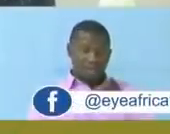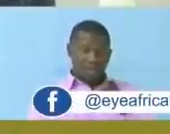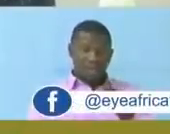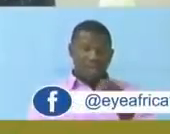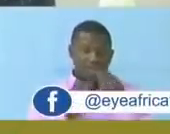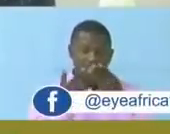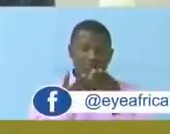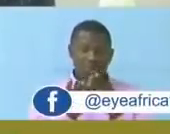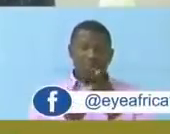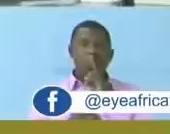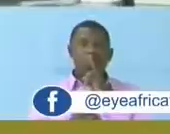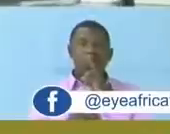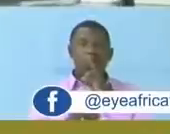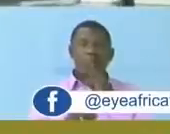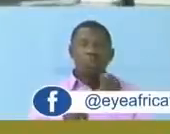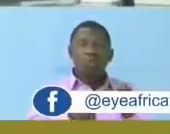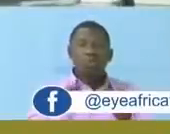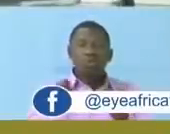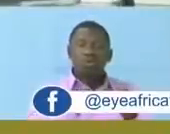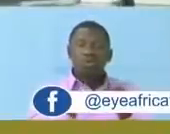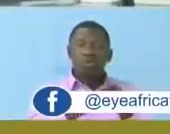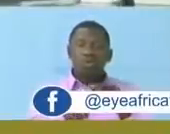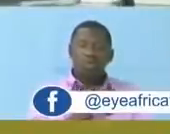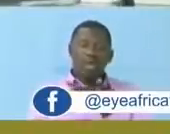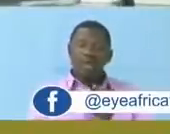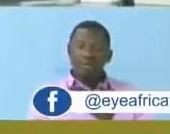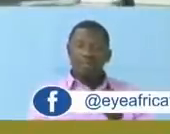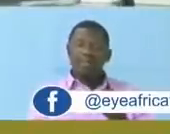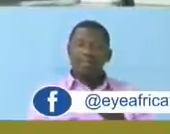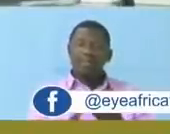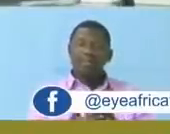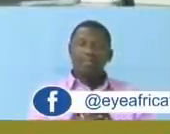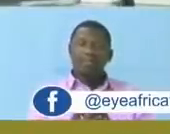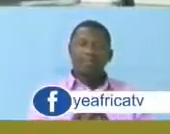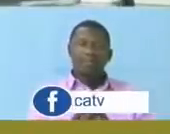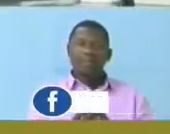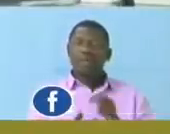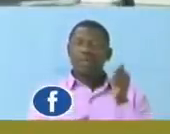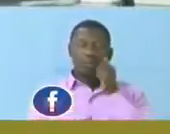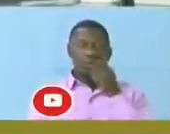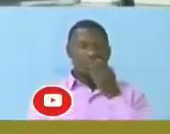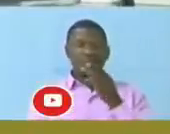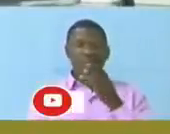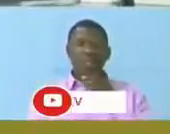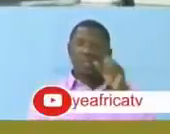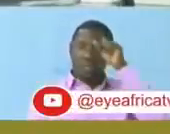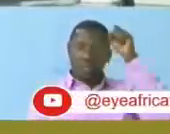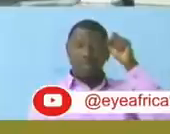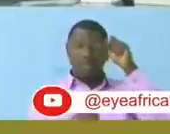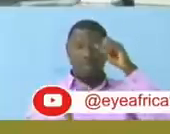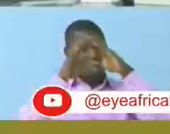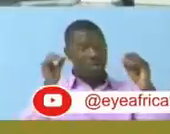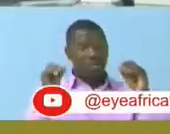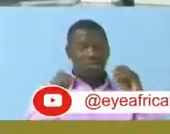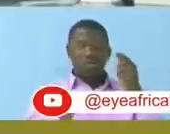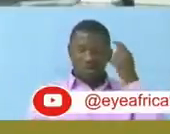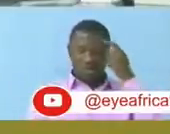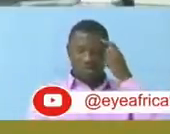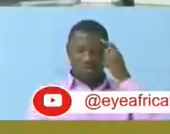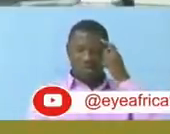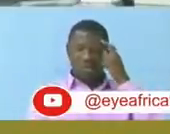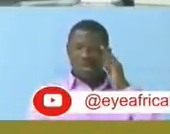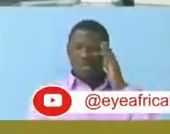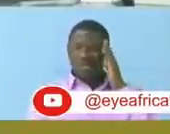inana ka fana be juma lamaro they always say state house but I want to believe that they are directly under General Baji and the former president